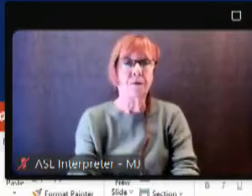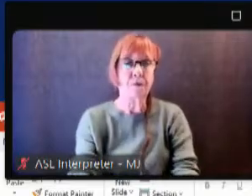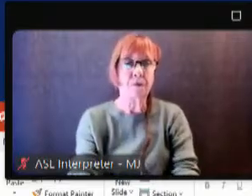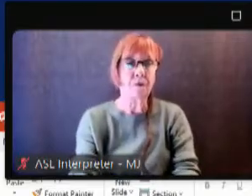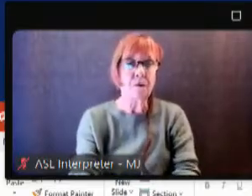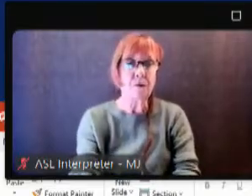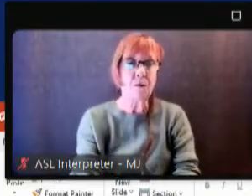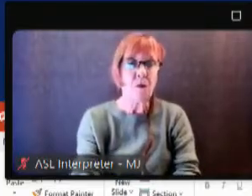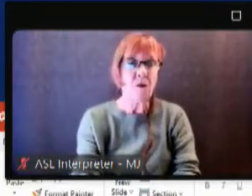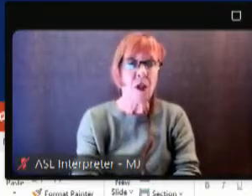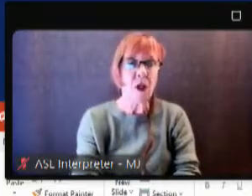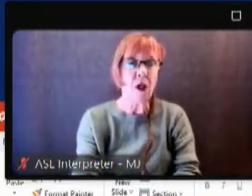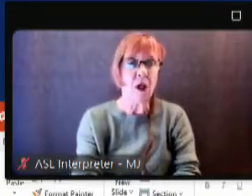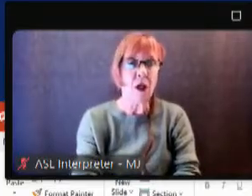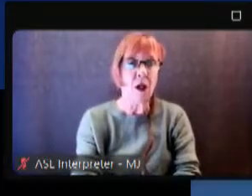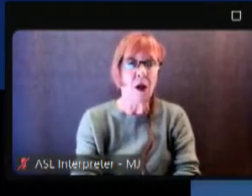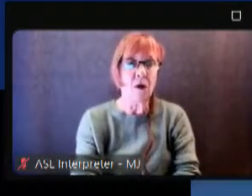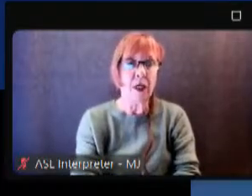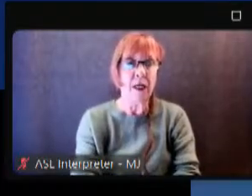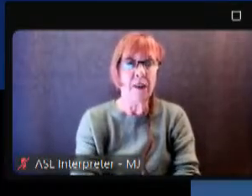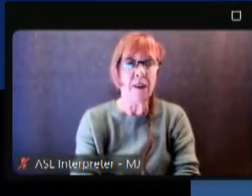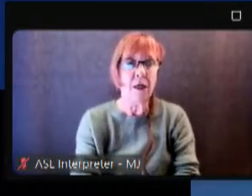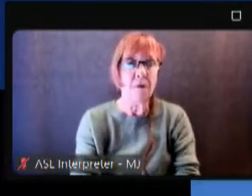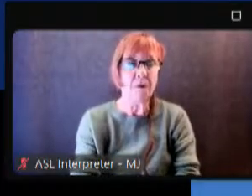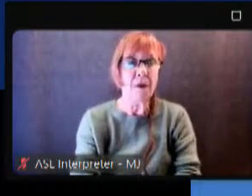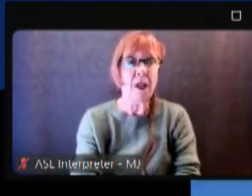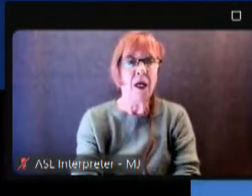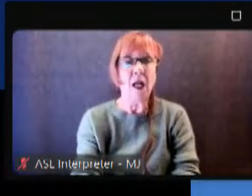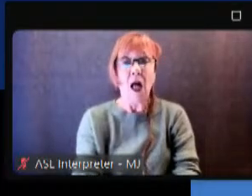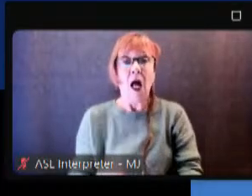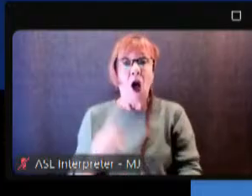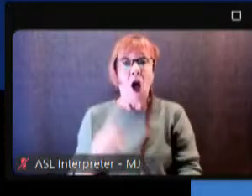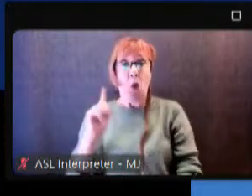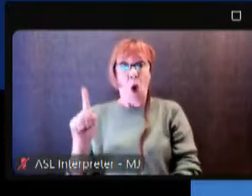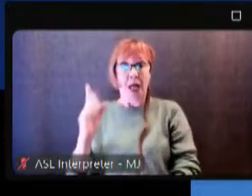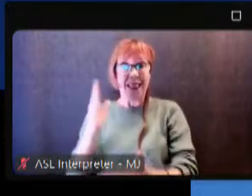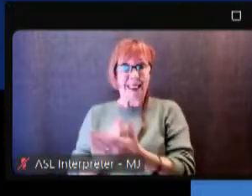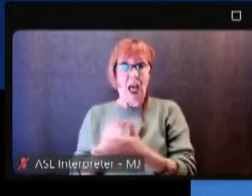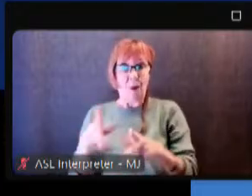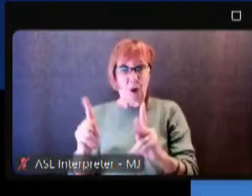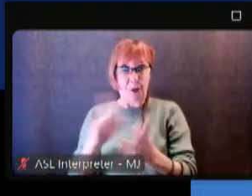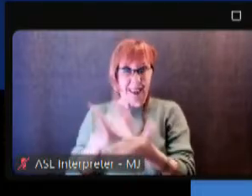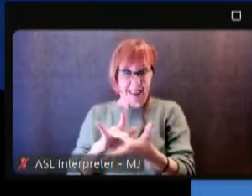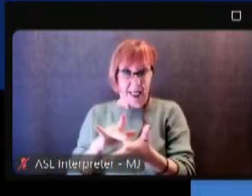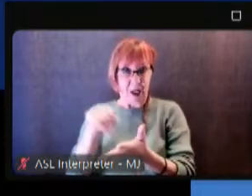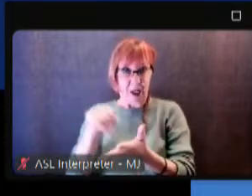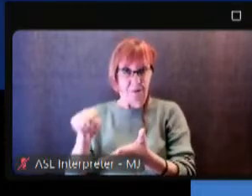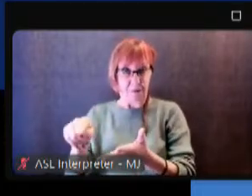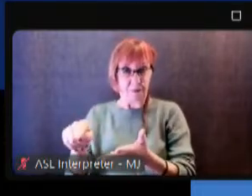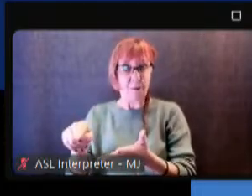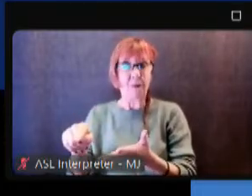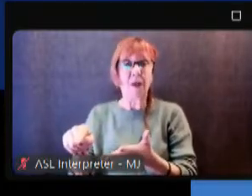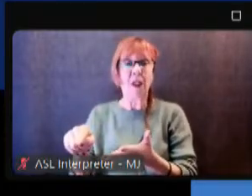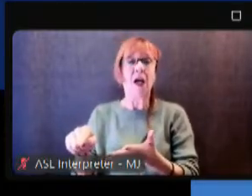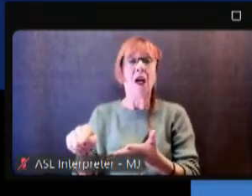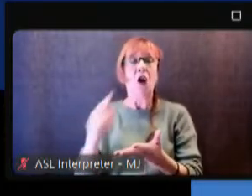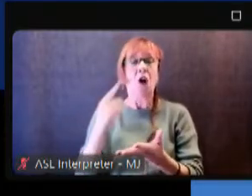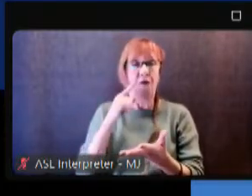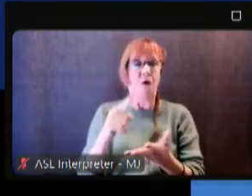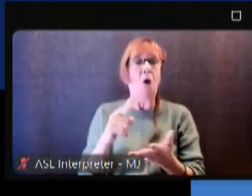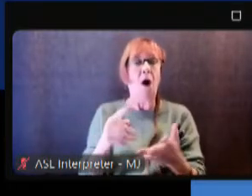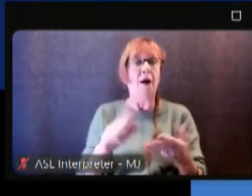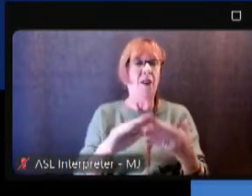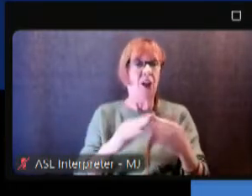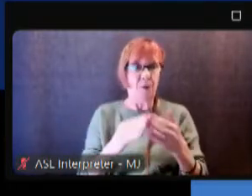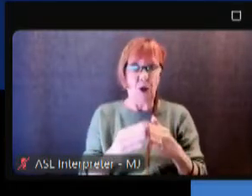Permit Center. If we could go to the next slide, please. Our One-Stop Permit Center for the unincorporated communities that have been impacted by the